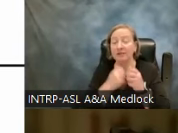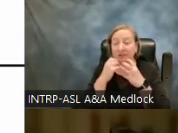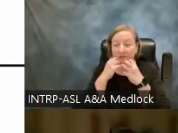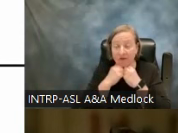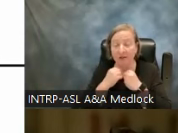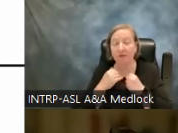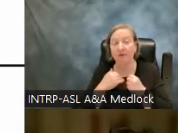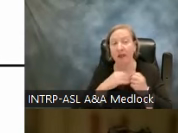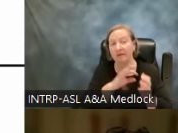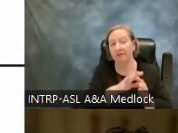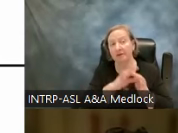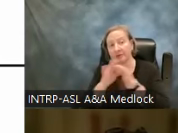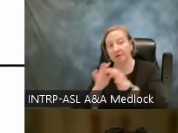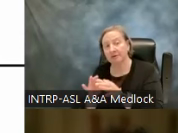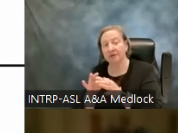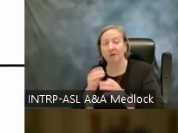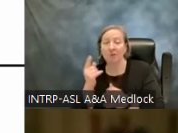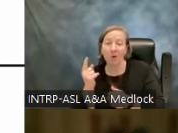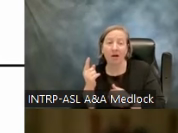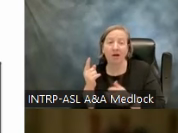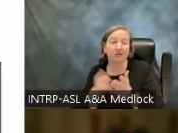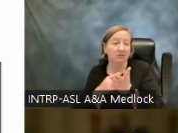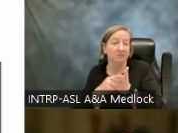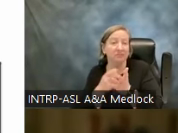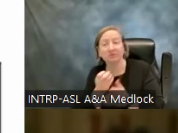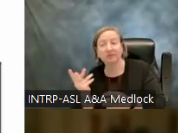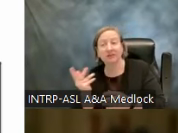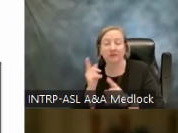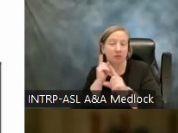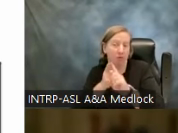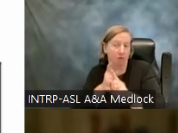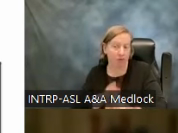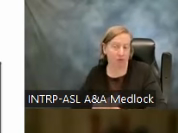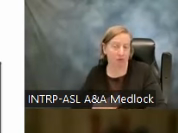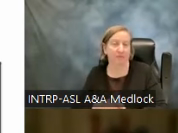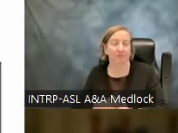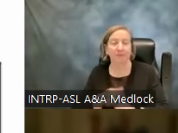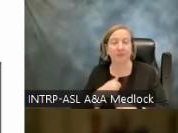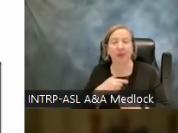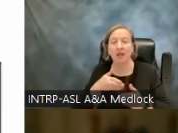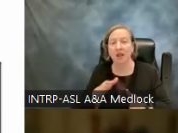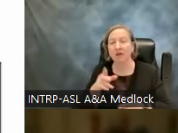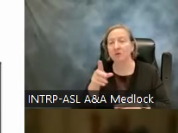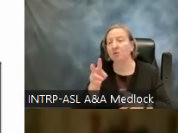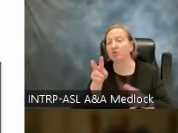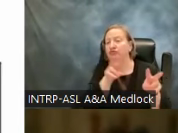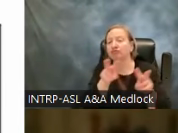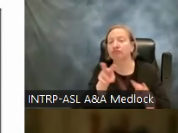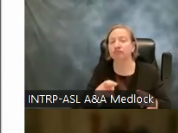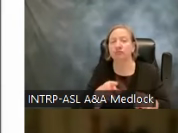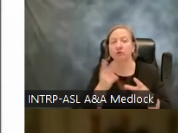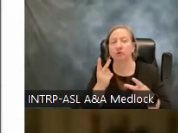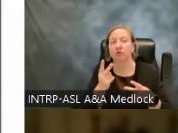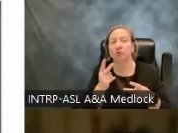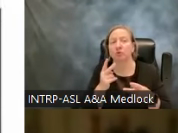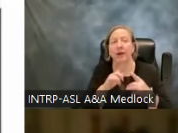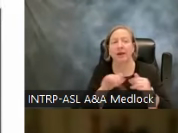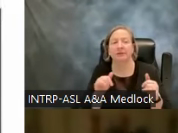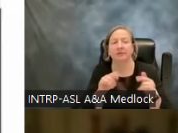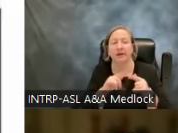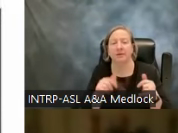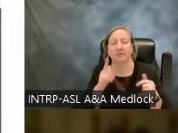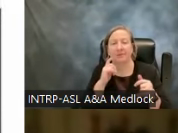related at least one, sometimes more than one goal. And I'll just let you see probably 2 of these at a time because a